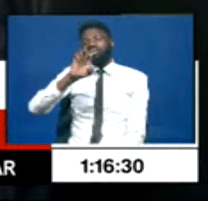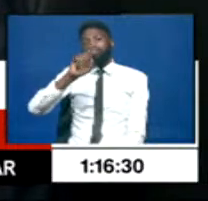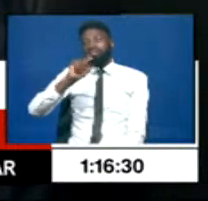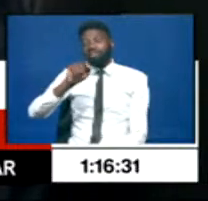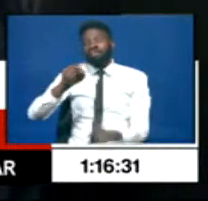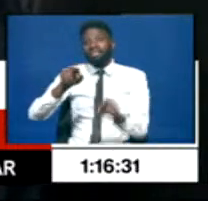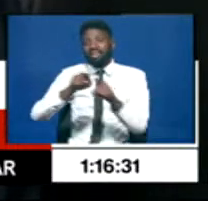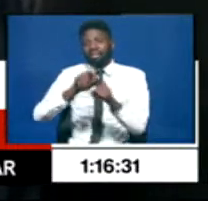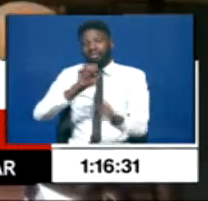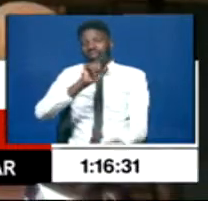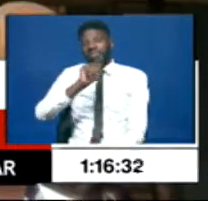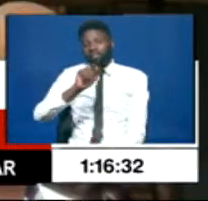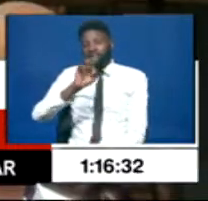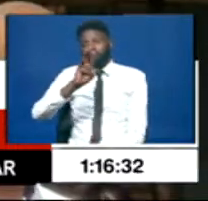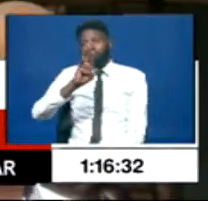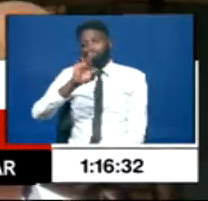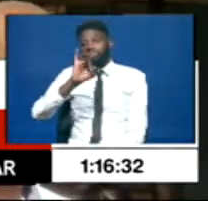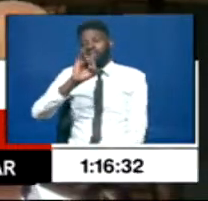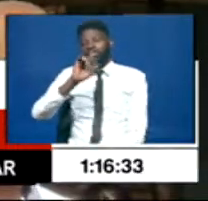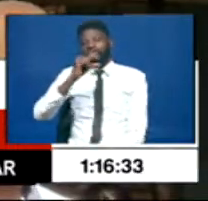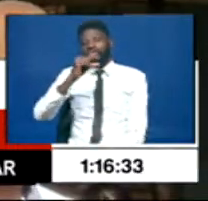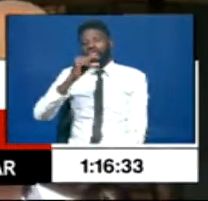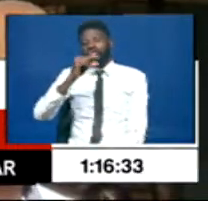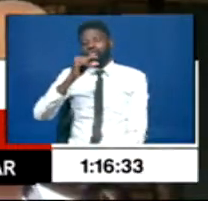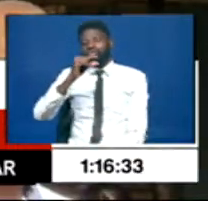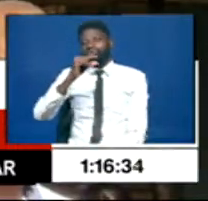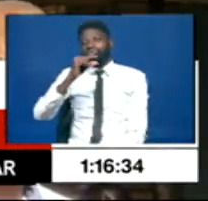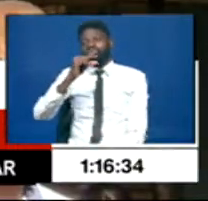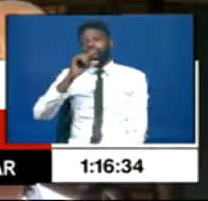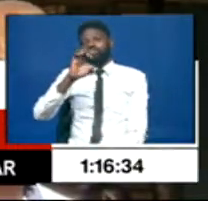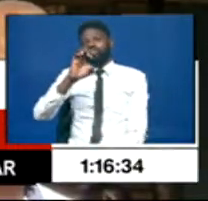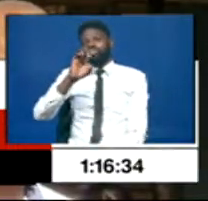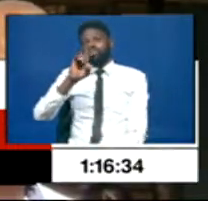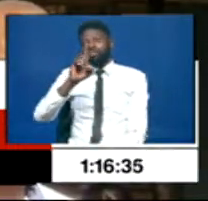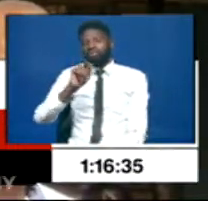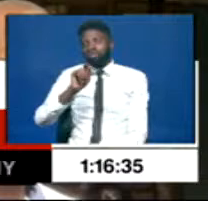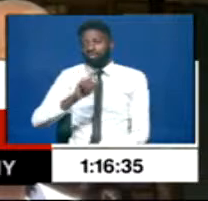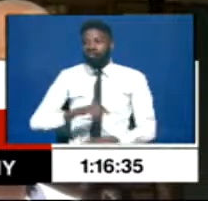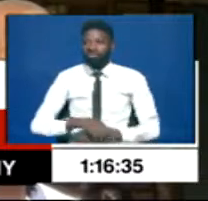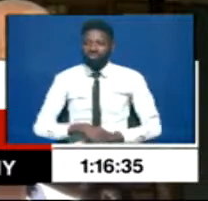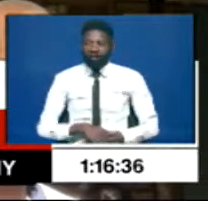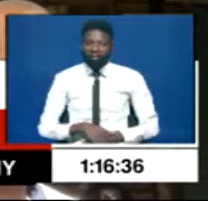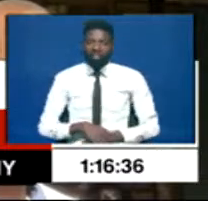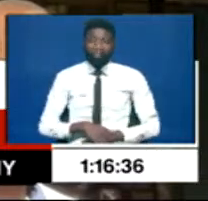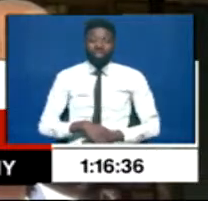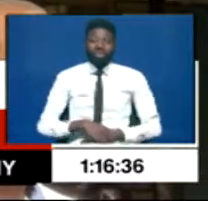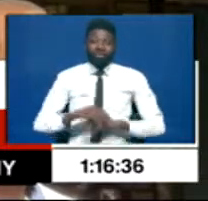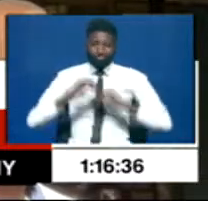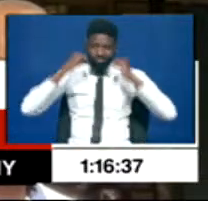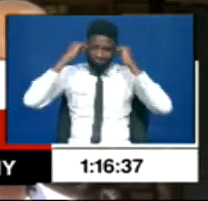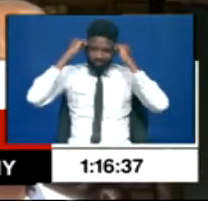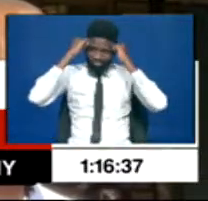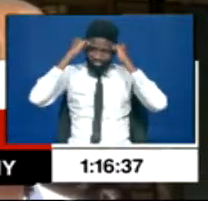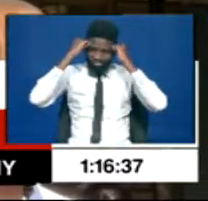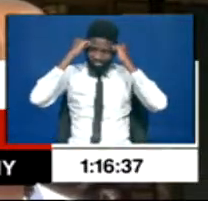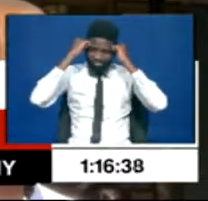Bridget Girls Kiminini Schools. It's not difficult for you to acquire education so that you change your